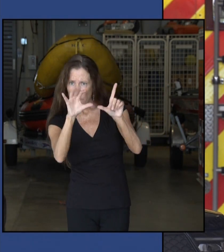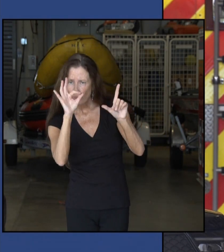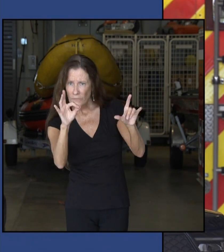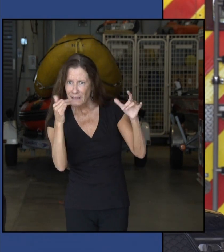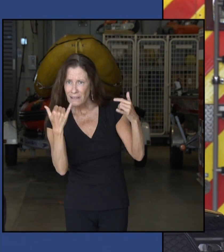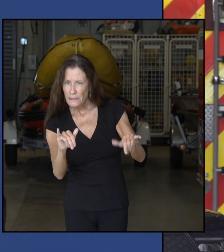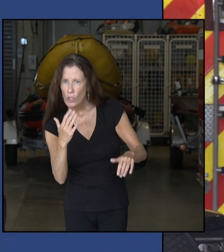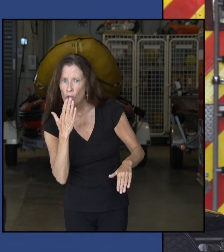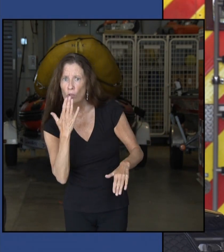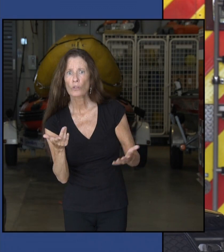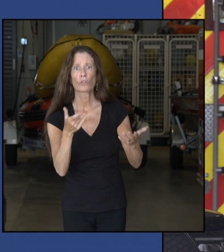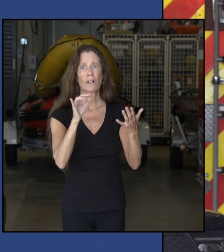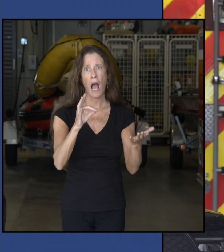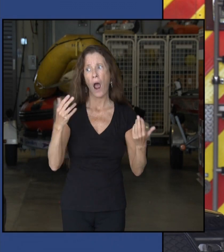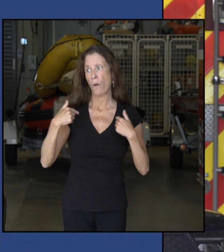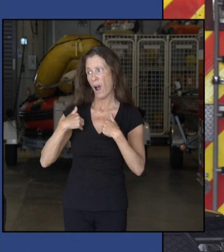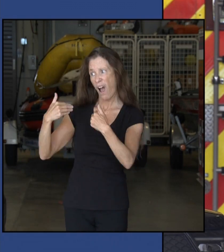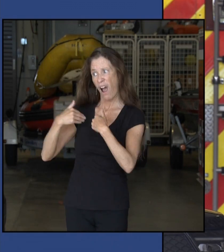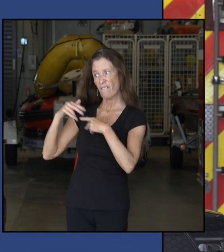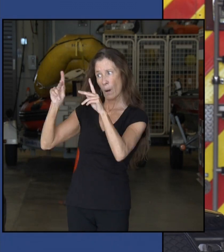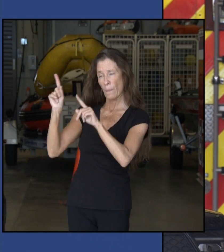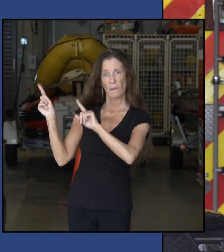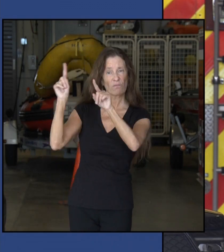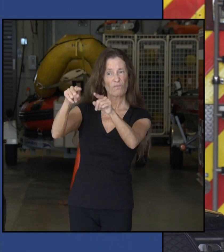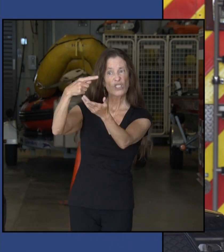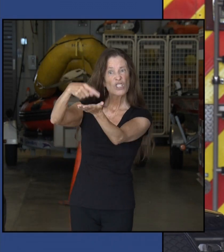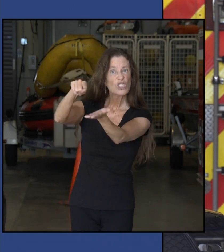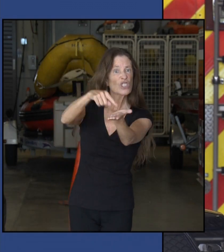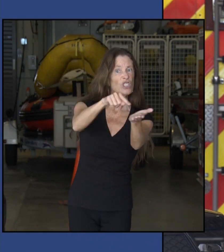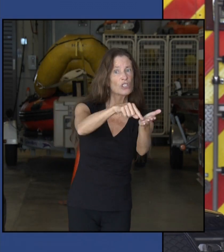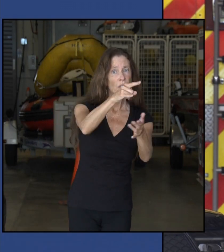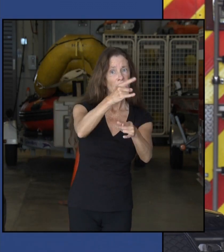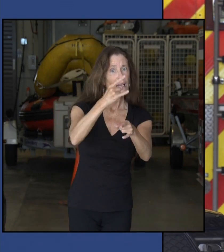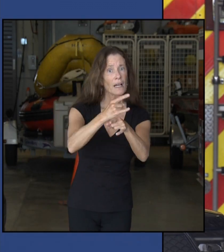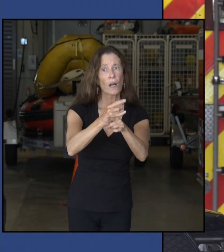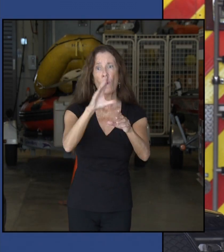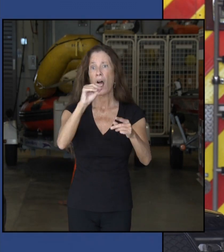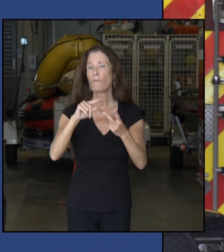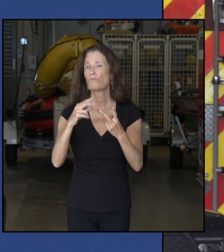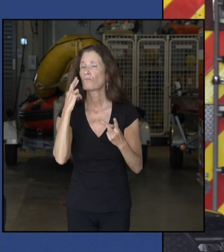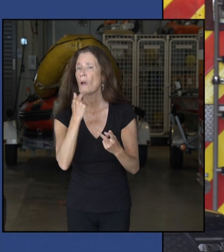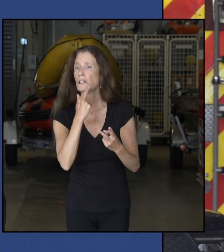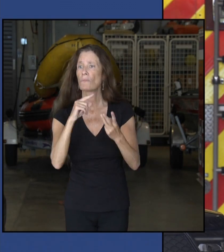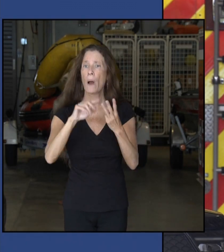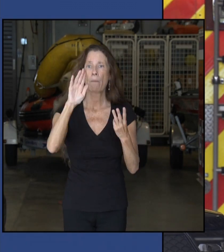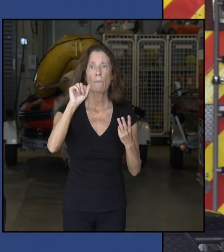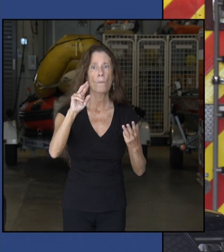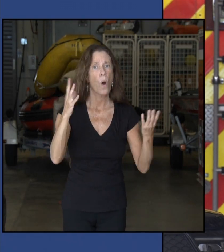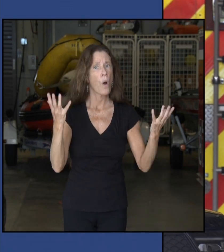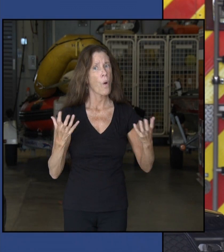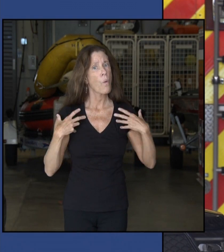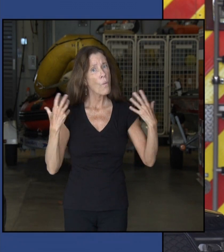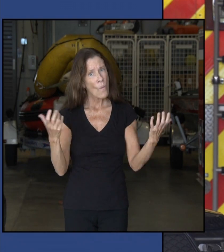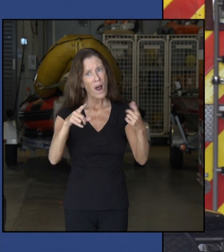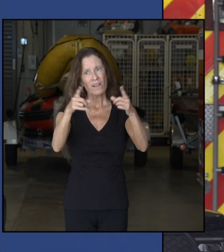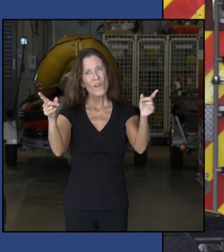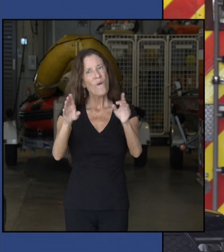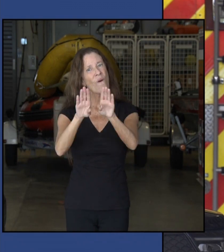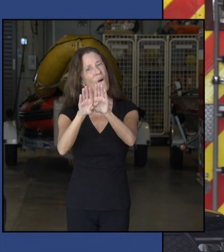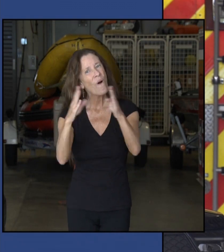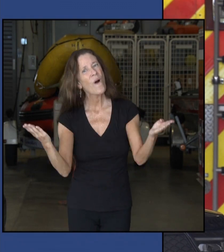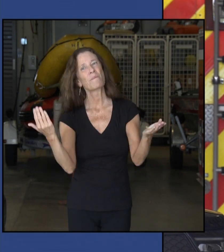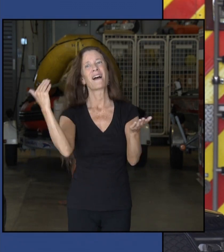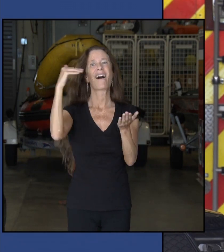amplified today as restaurants and bars seek to reopen safely and welcome back patrons. The